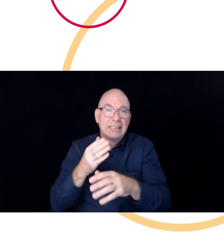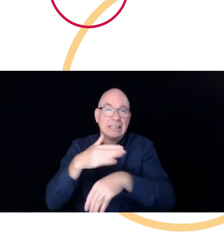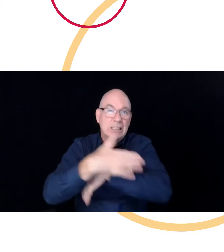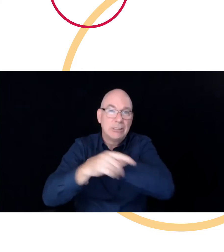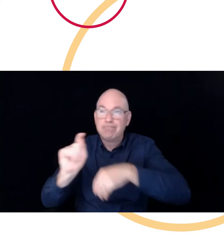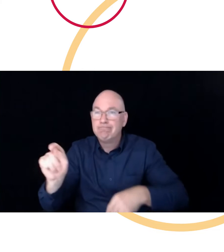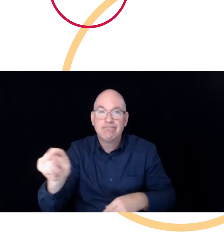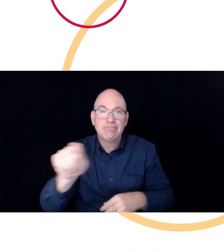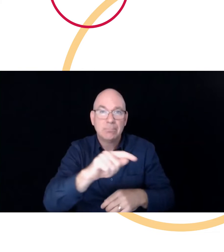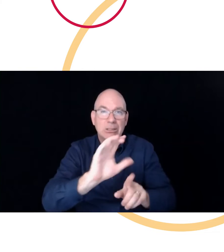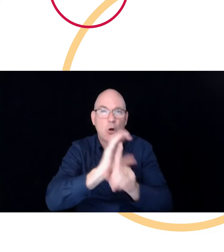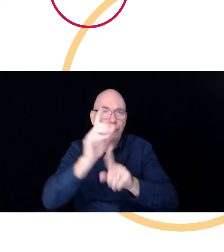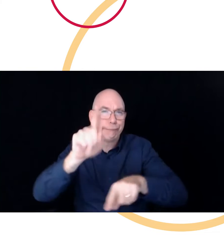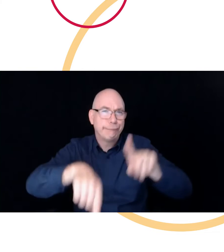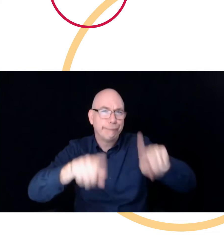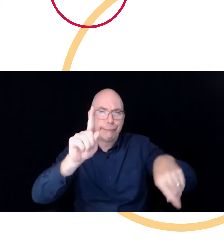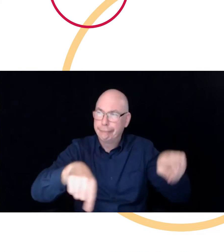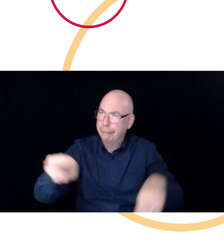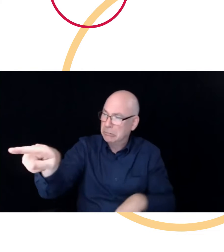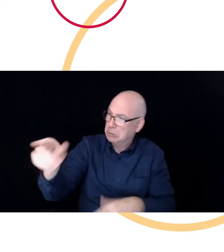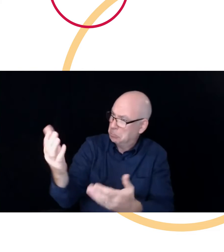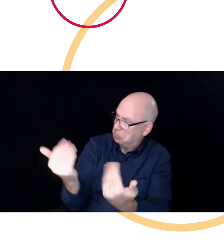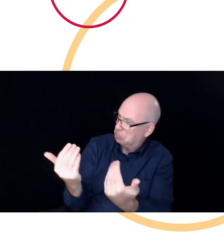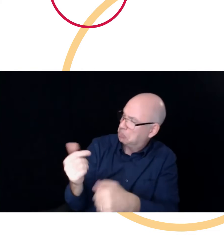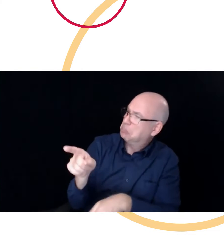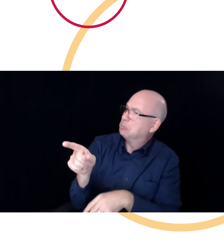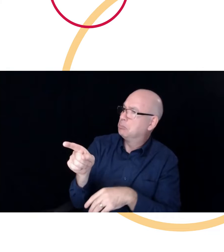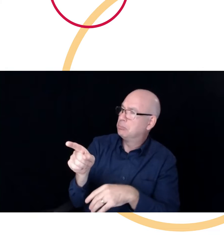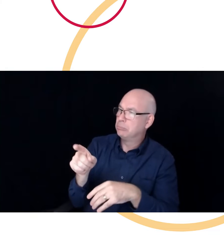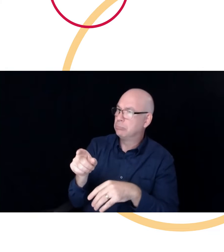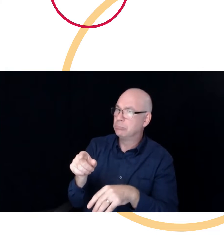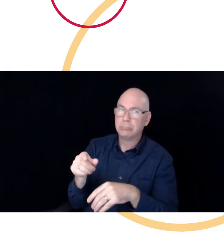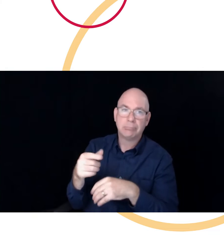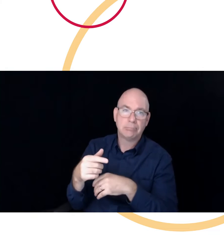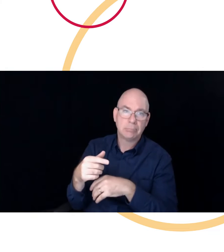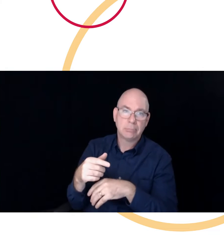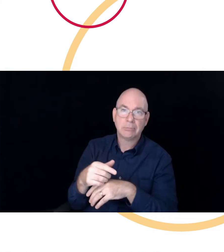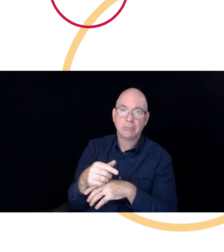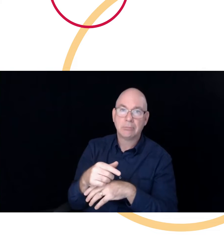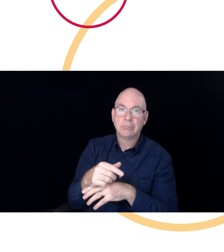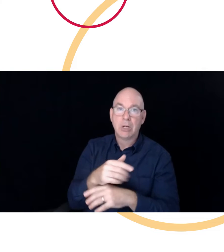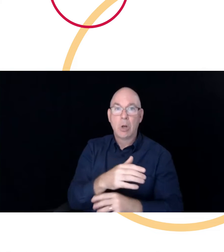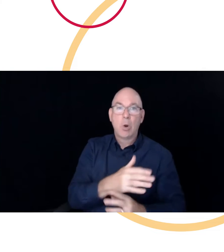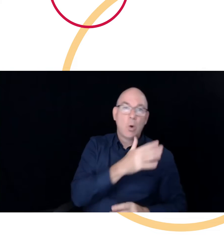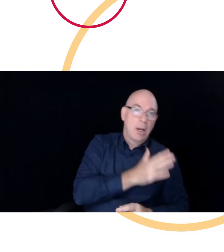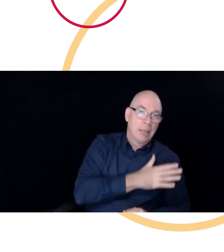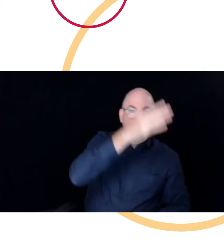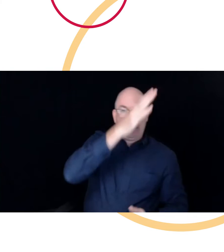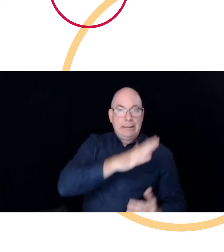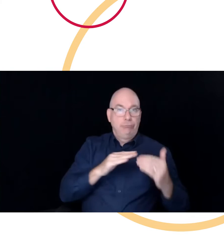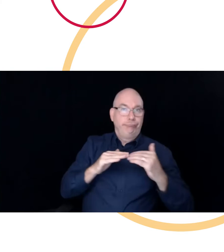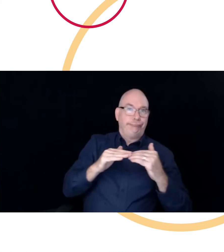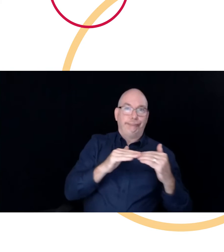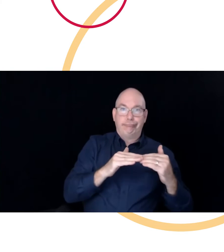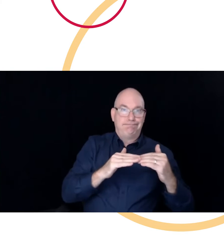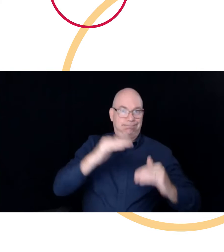to see many cultures, can you share with us some examples of challenges regarding gender inclusion and power differentials,